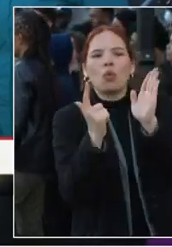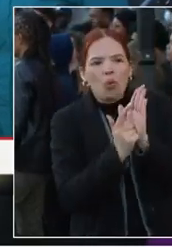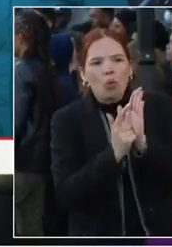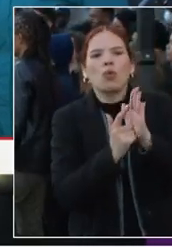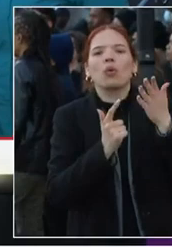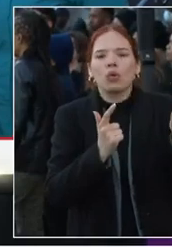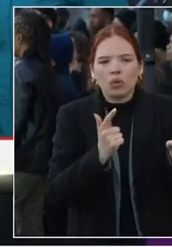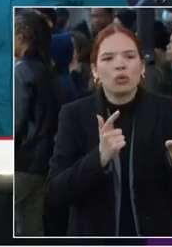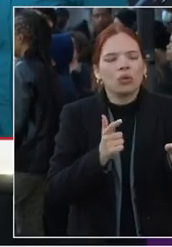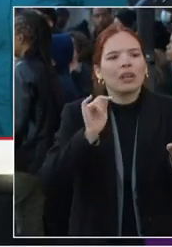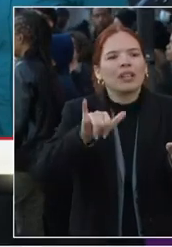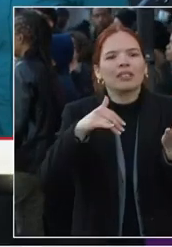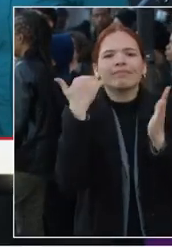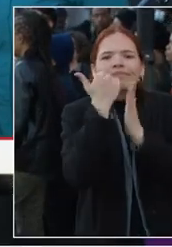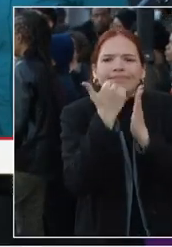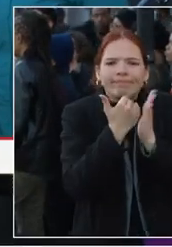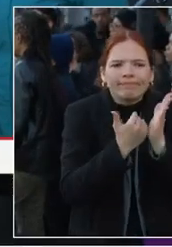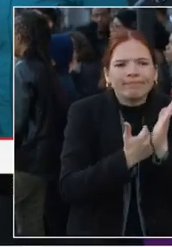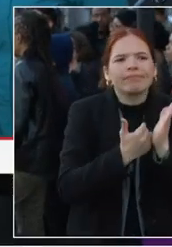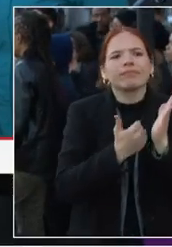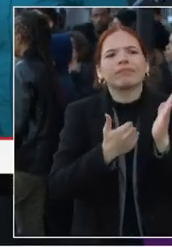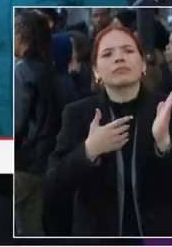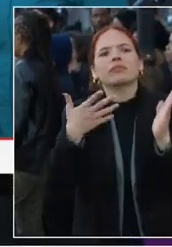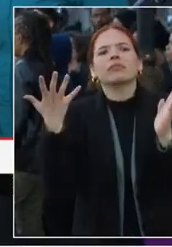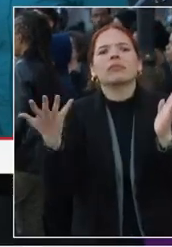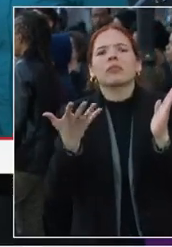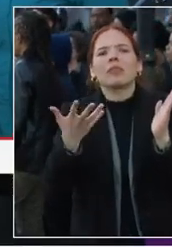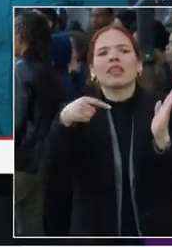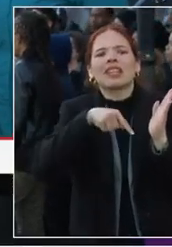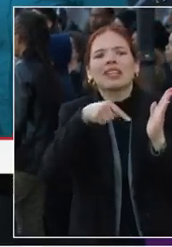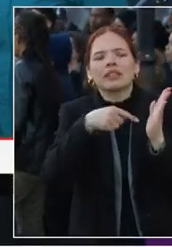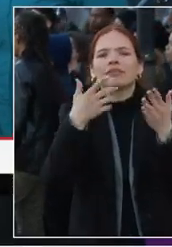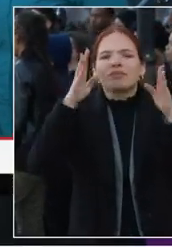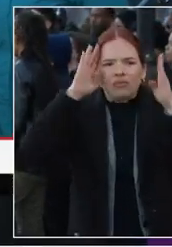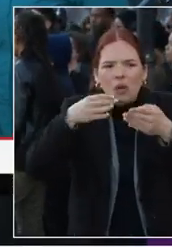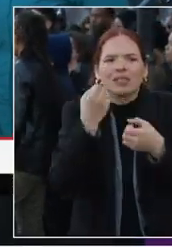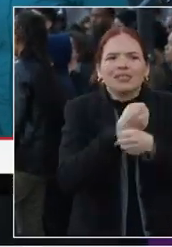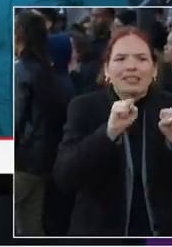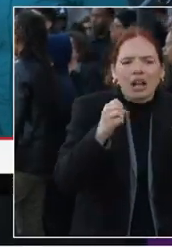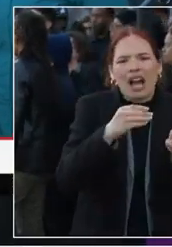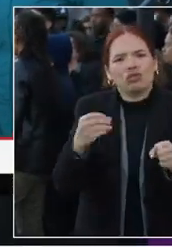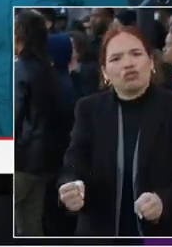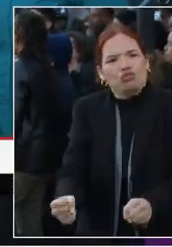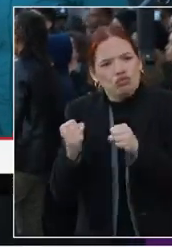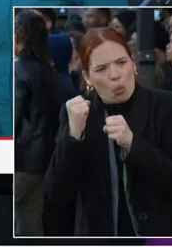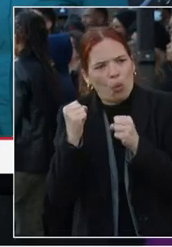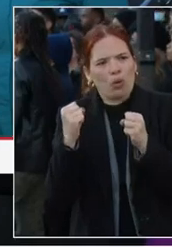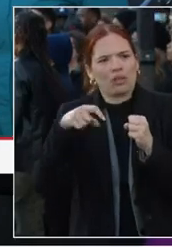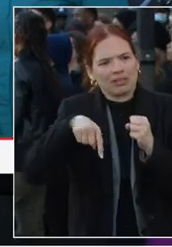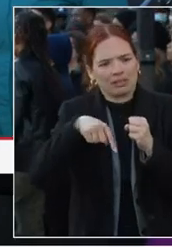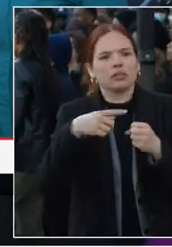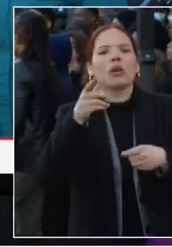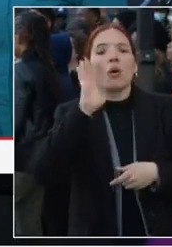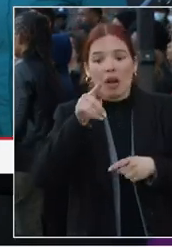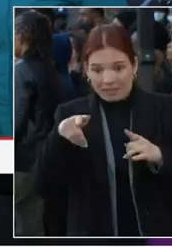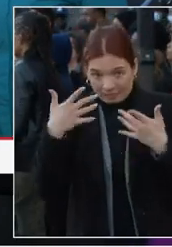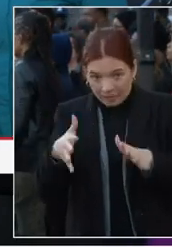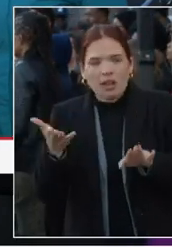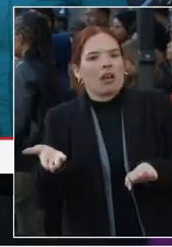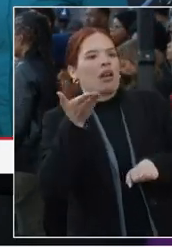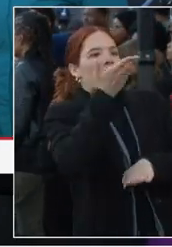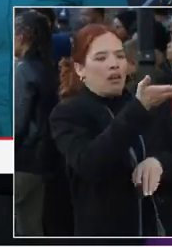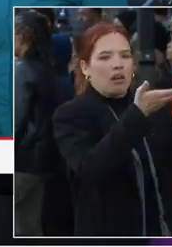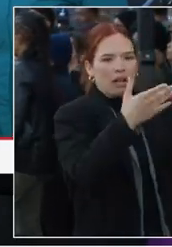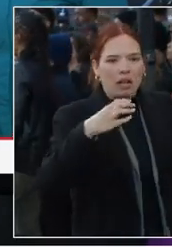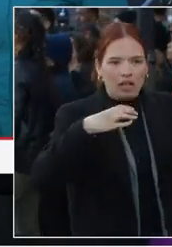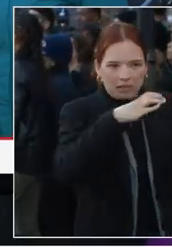making the district safer and stronger. We know that we will continue to work together, all stakeholders, each